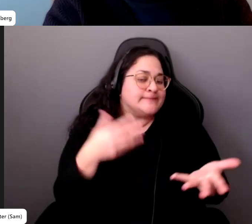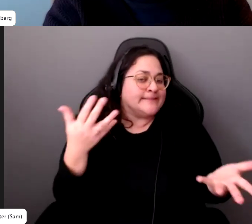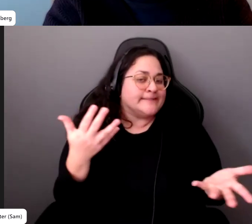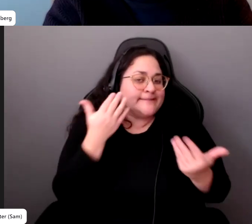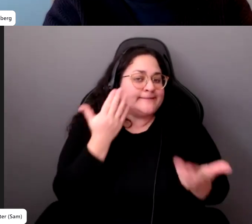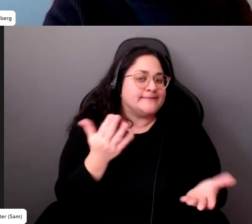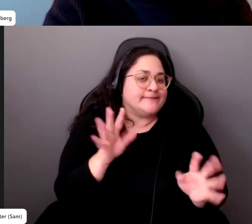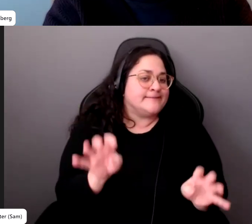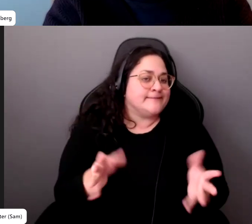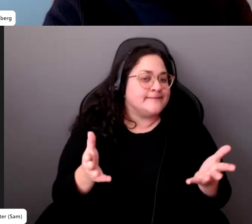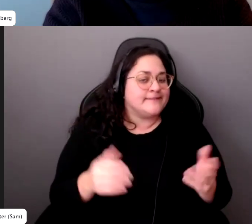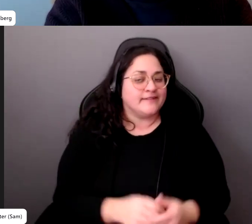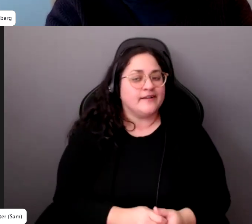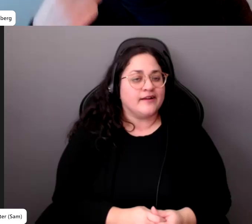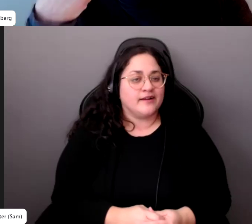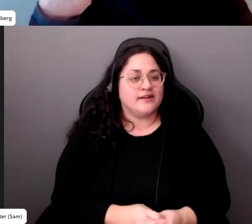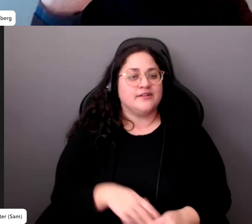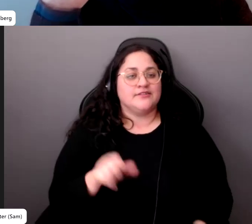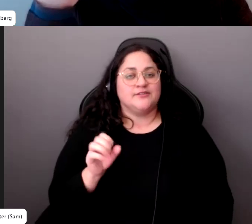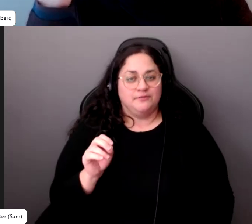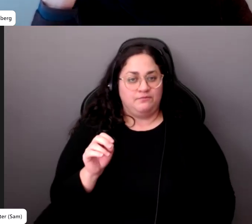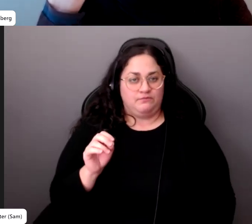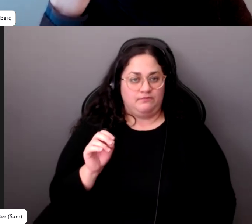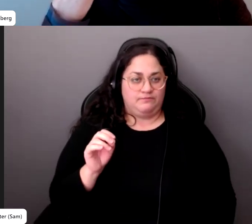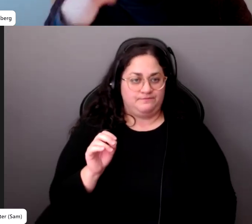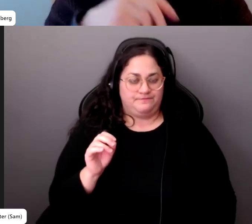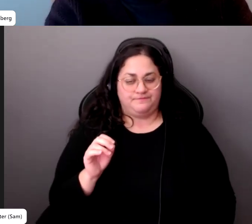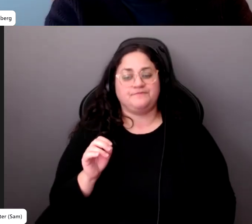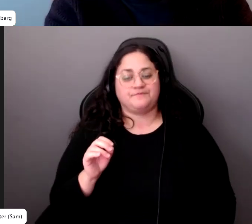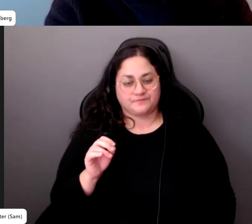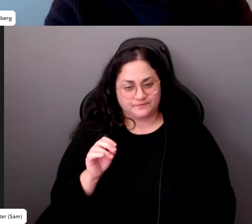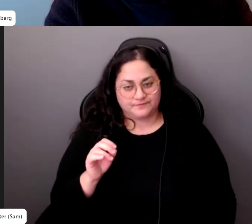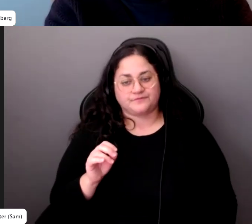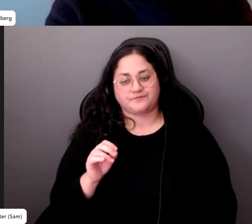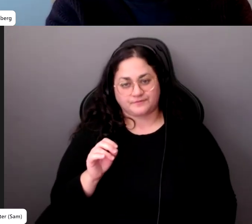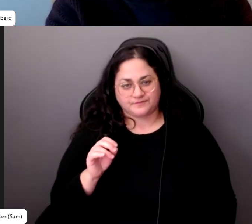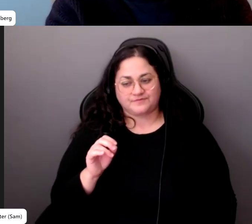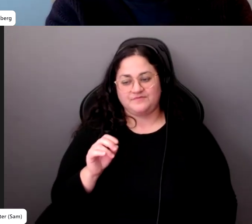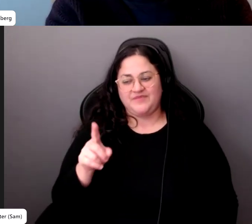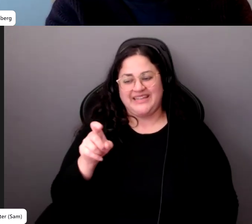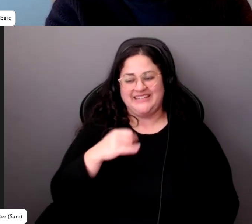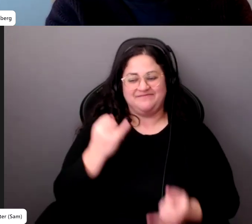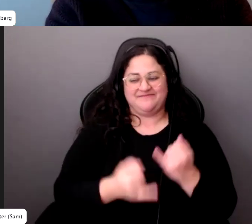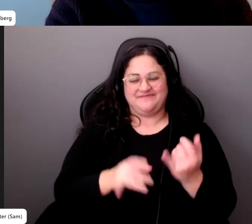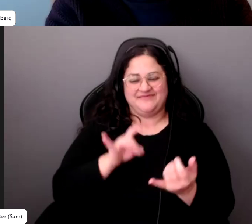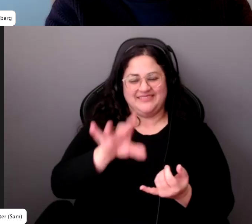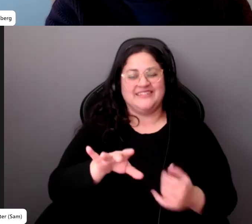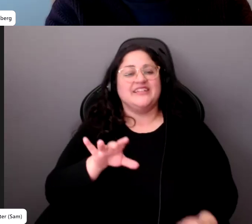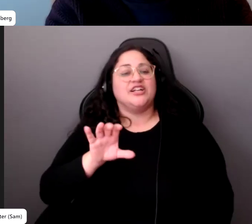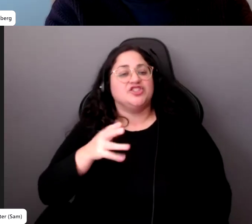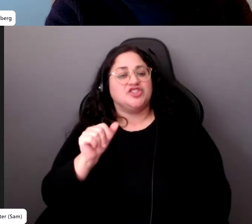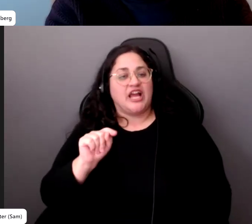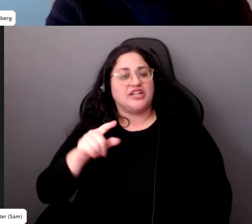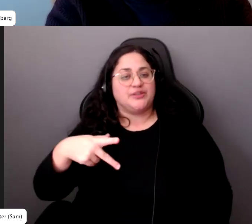have So you on again, I yeah, think. so I'll point this out. ChatGPT always wants to help you, and ChatGPT always wants to keep you safe.